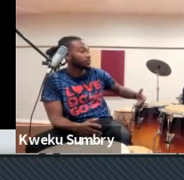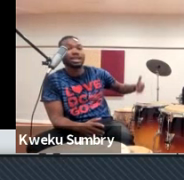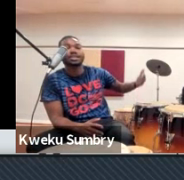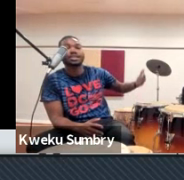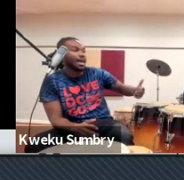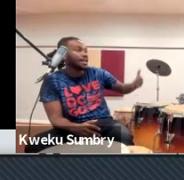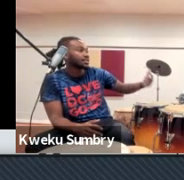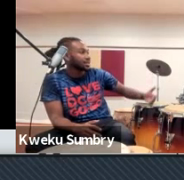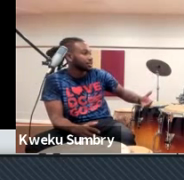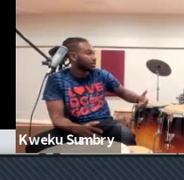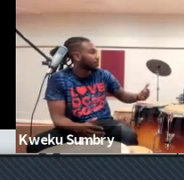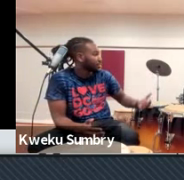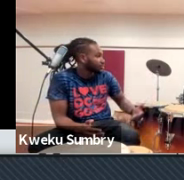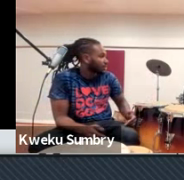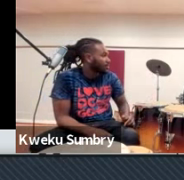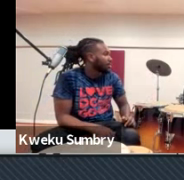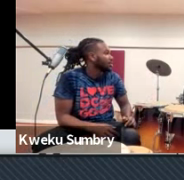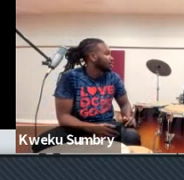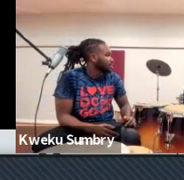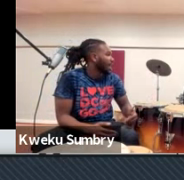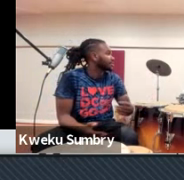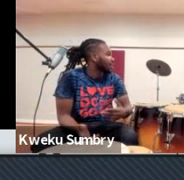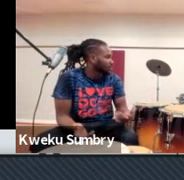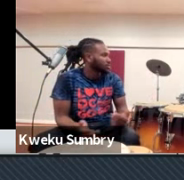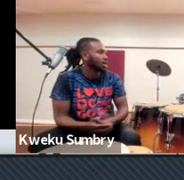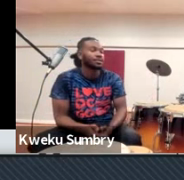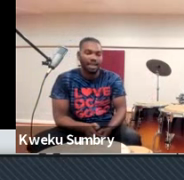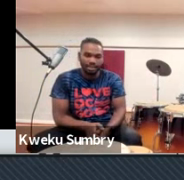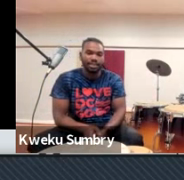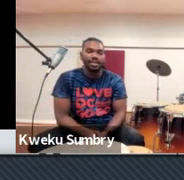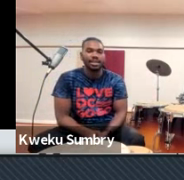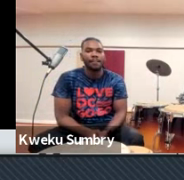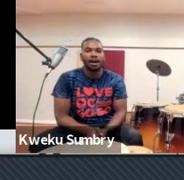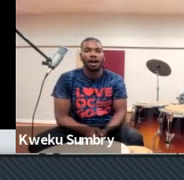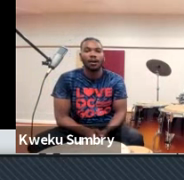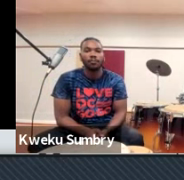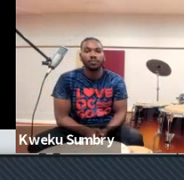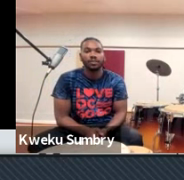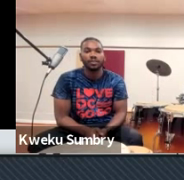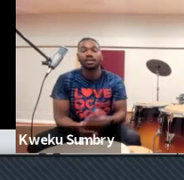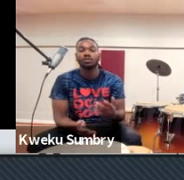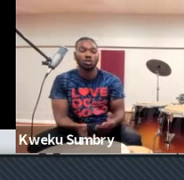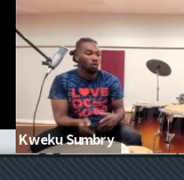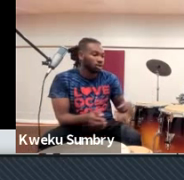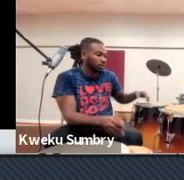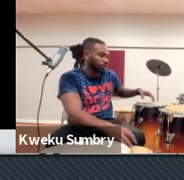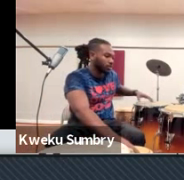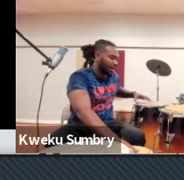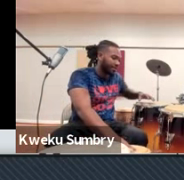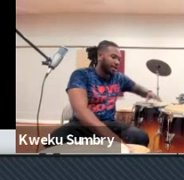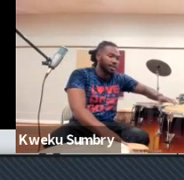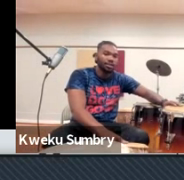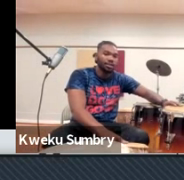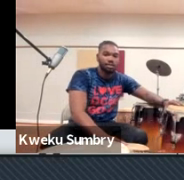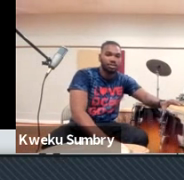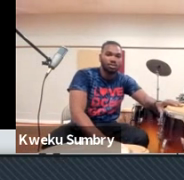one rhythm. You got the hi-hat, right. Snare drum, bass drum. The high tom, low tom, exactly. Yeah. Next up, the kunga, which we